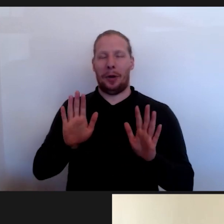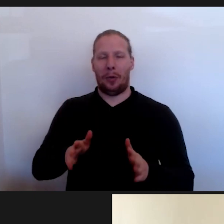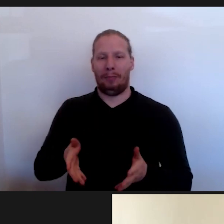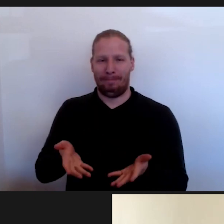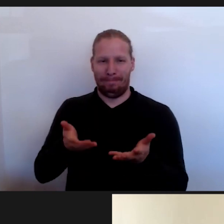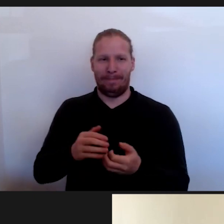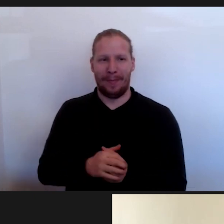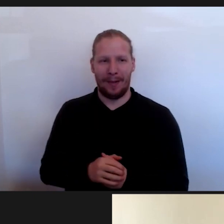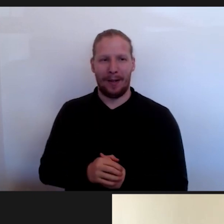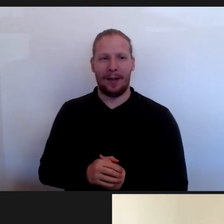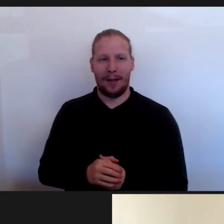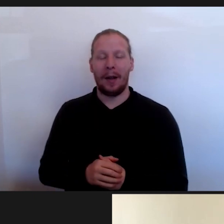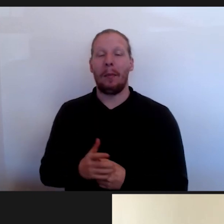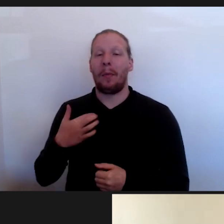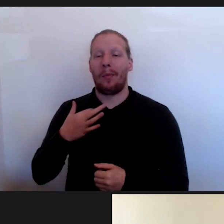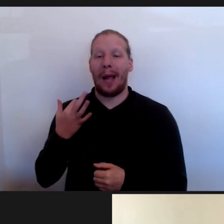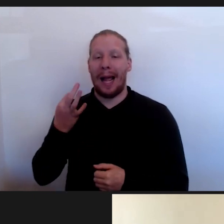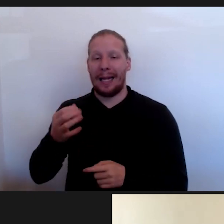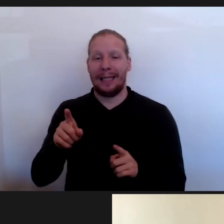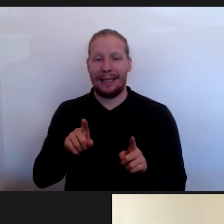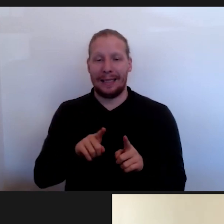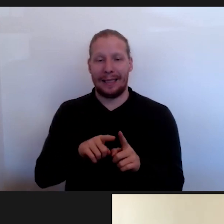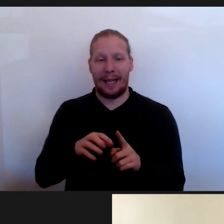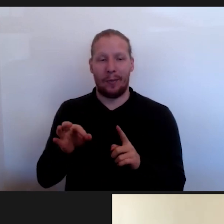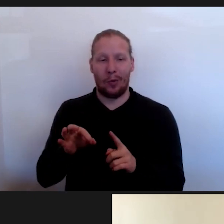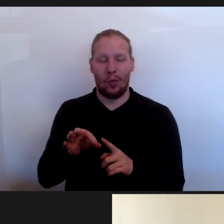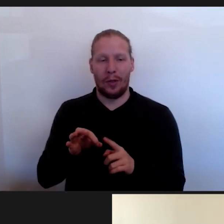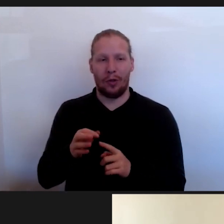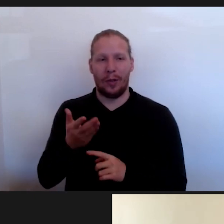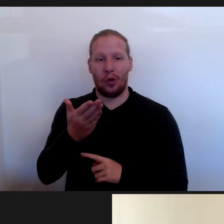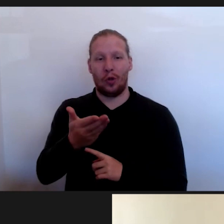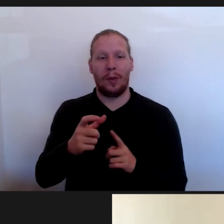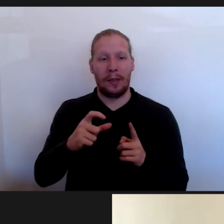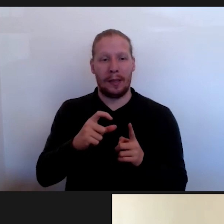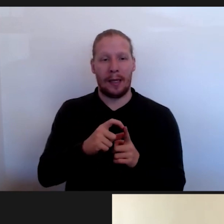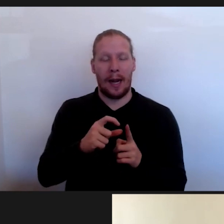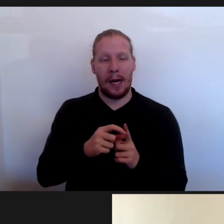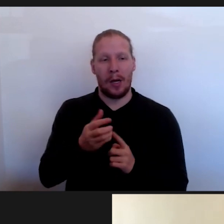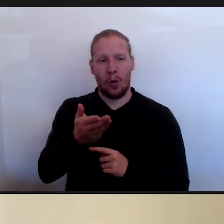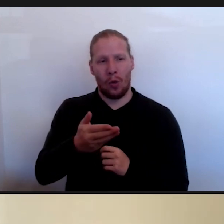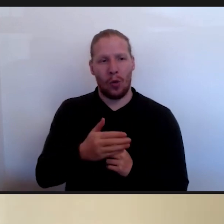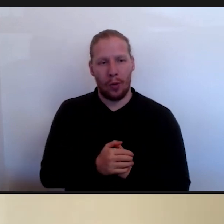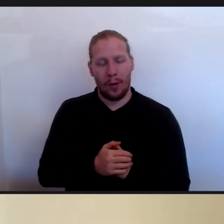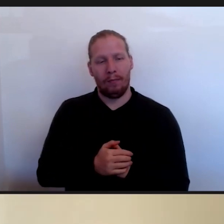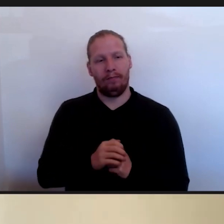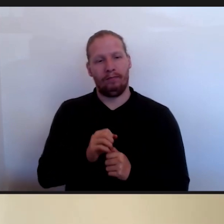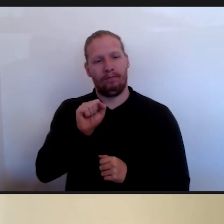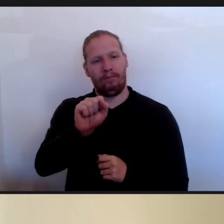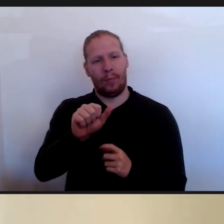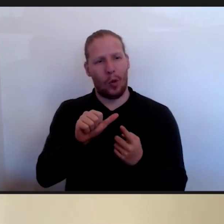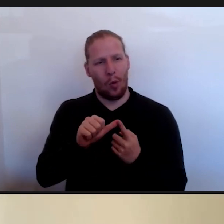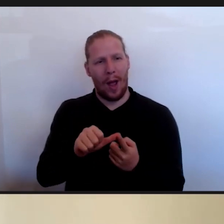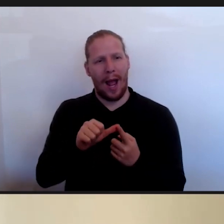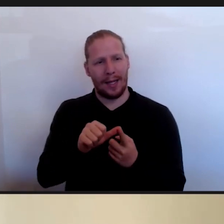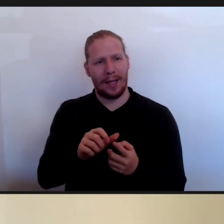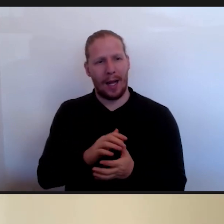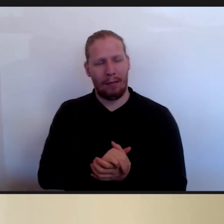Okay, so I will ask the same question to Daniel. So would you like to share